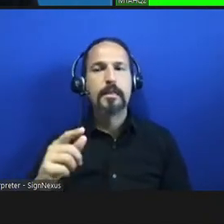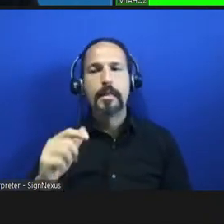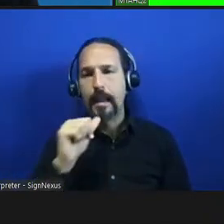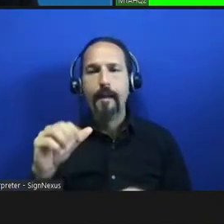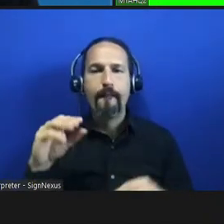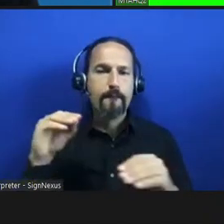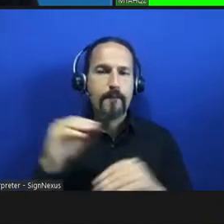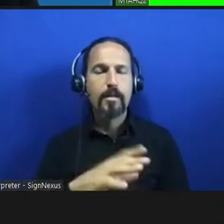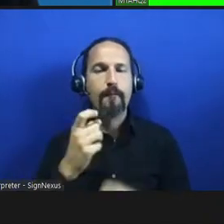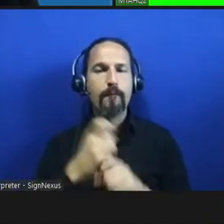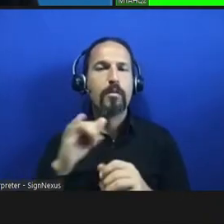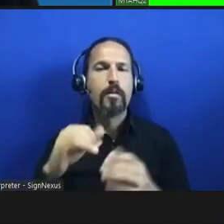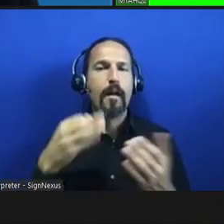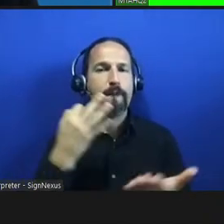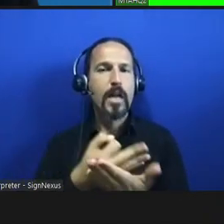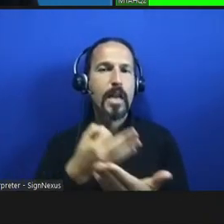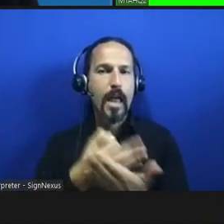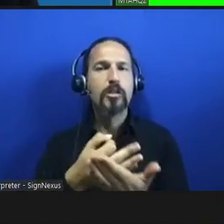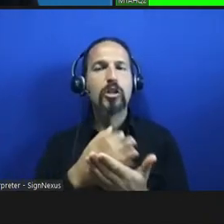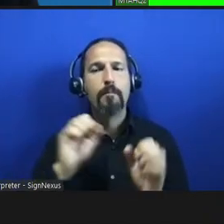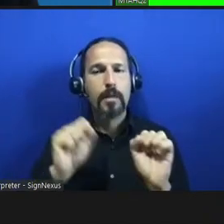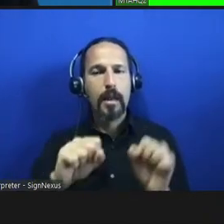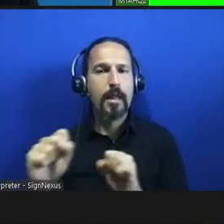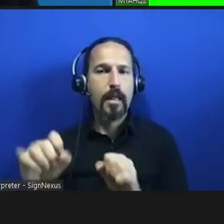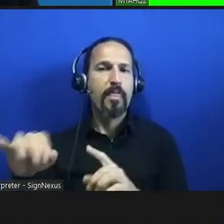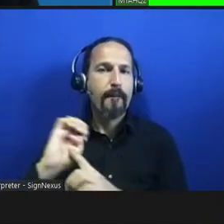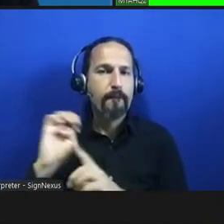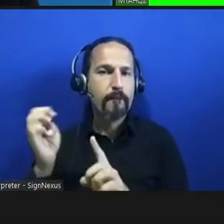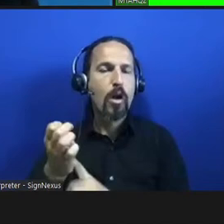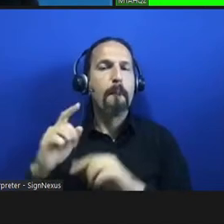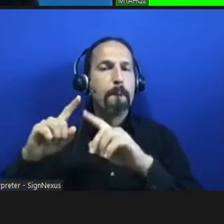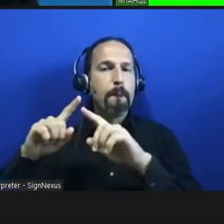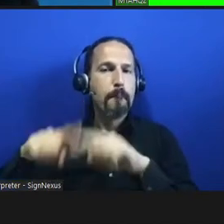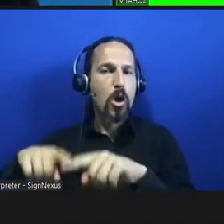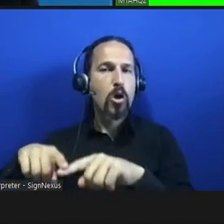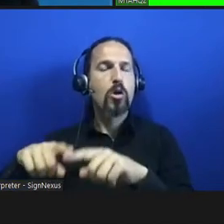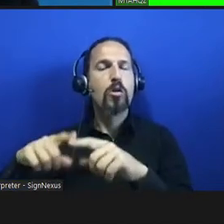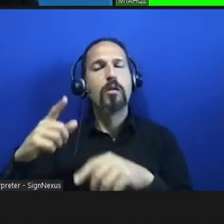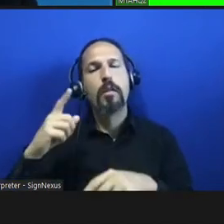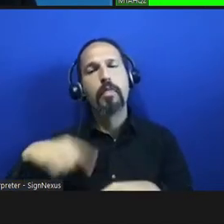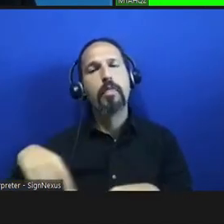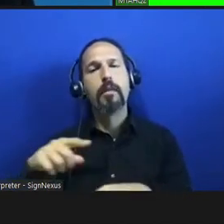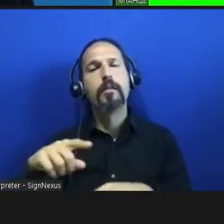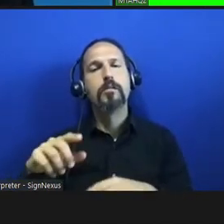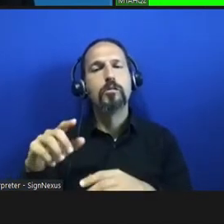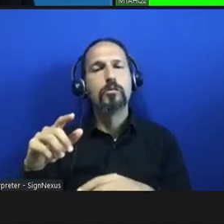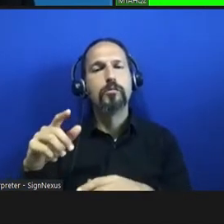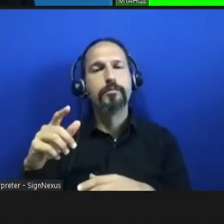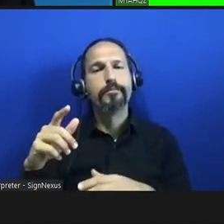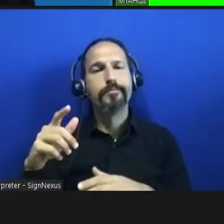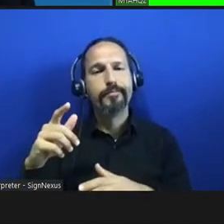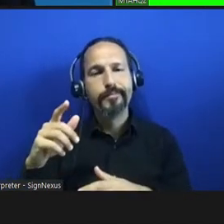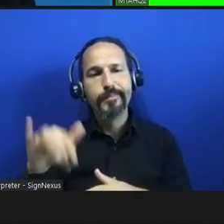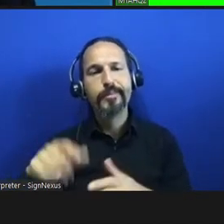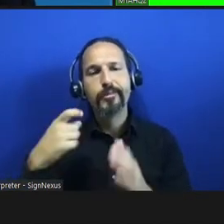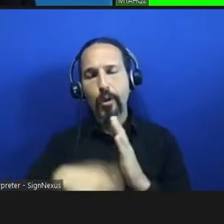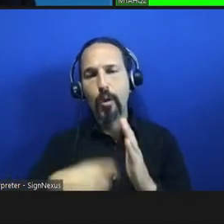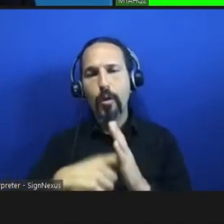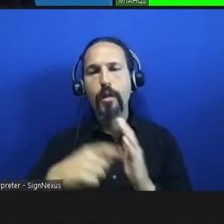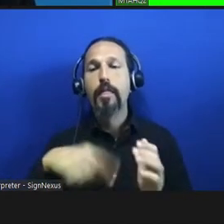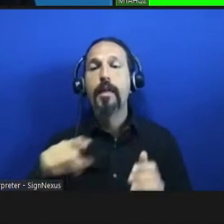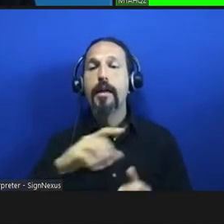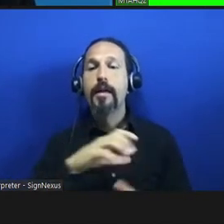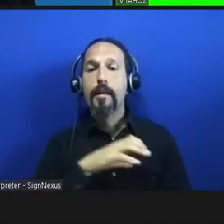affected by the financial and potentially the environmental burden the toll May impose as the chair of the committee on